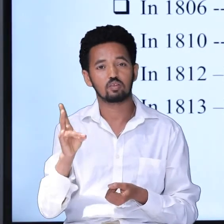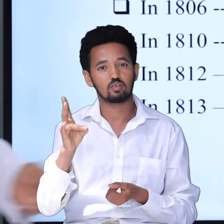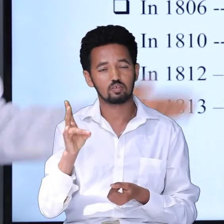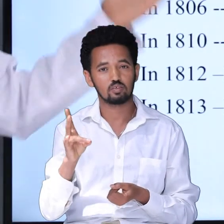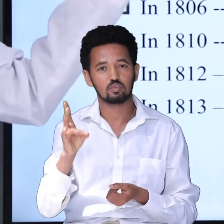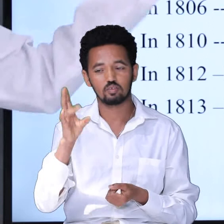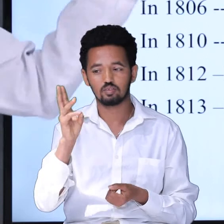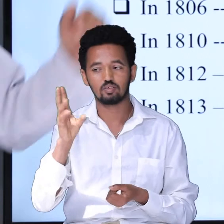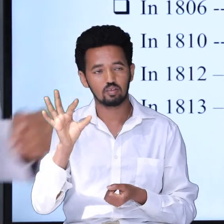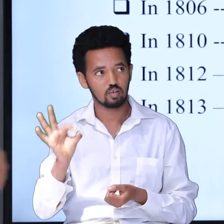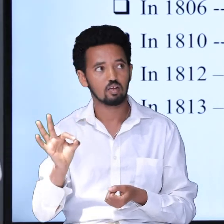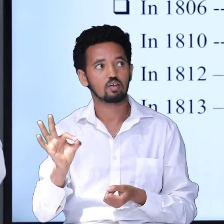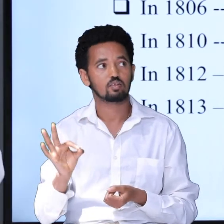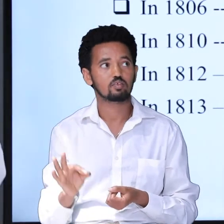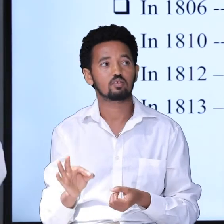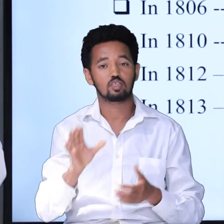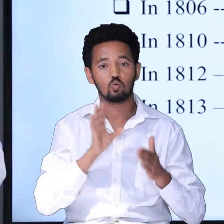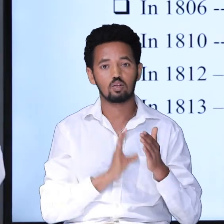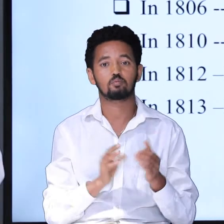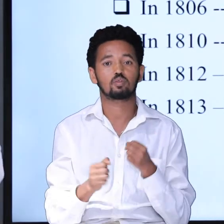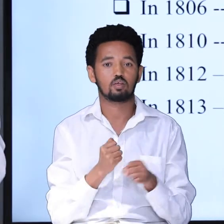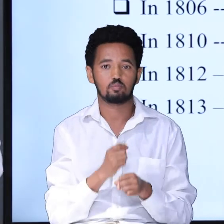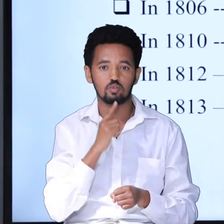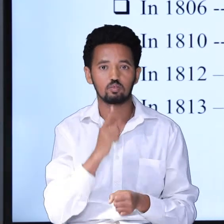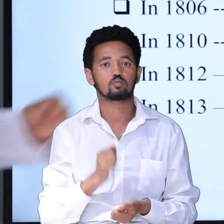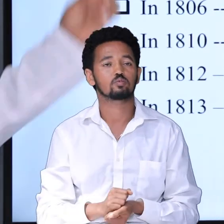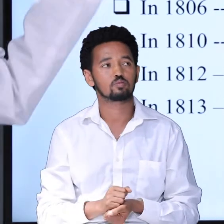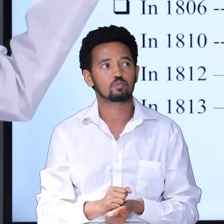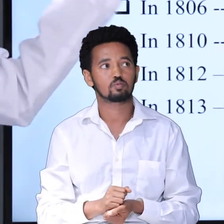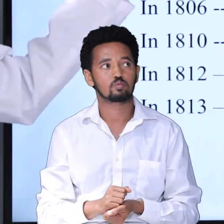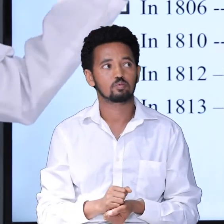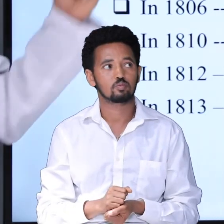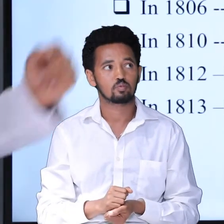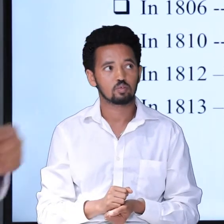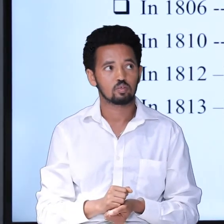1769 was his year of birth. Napoleon was born on